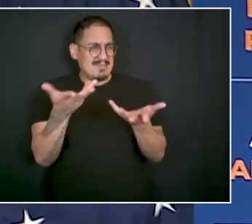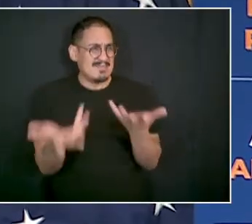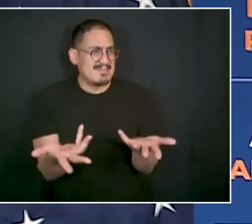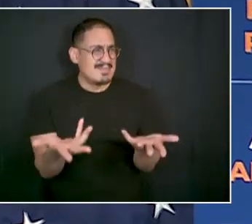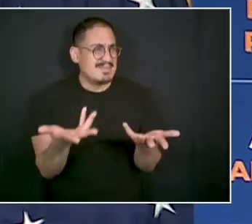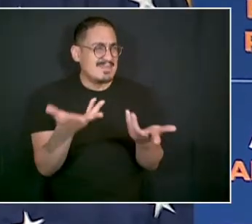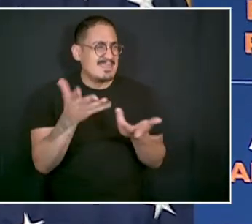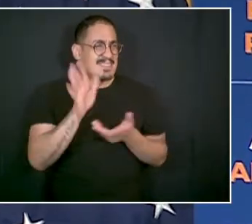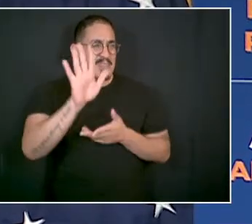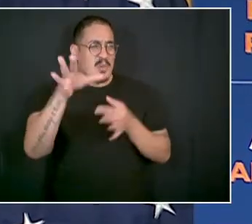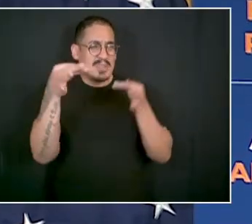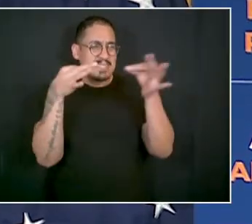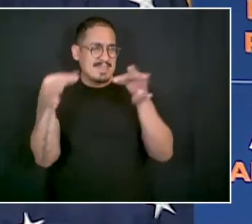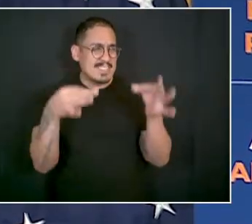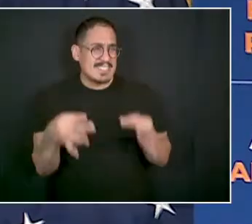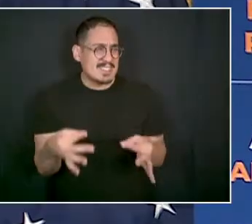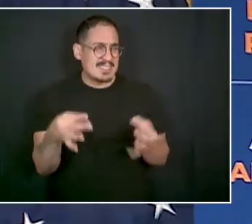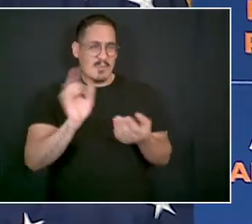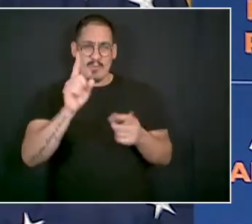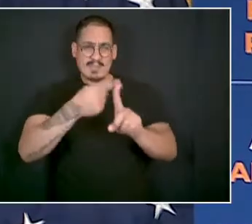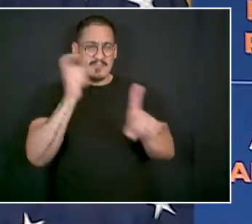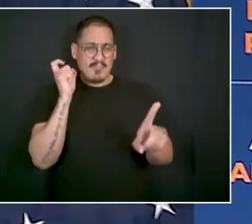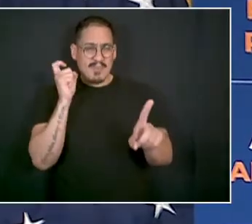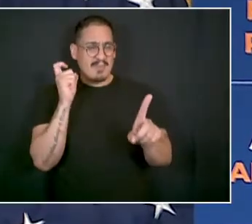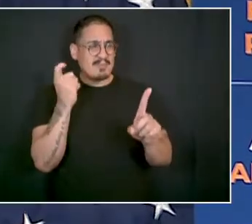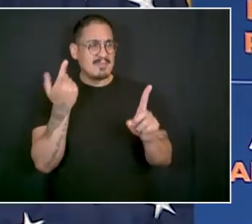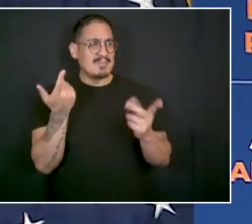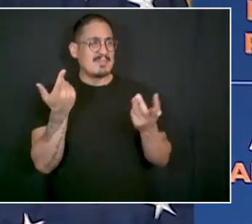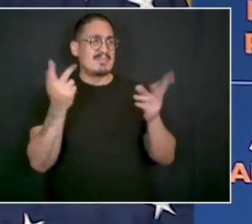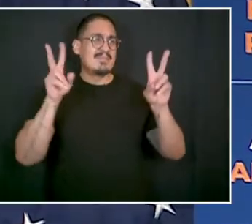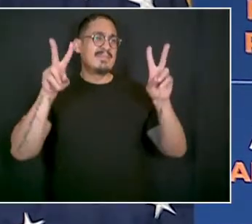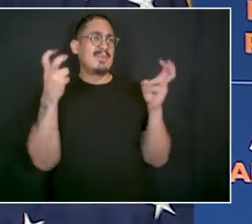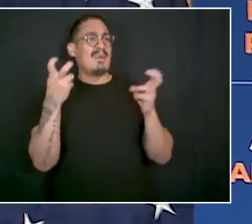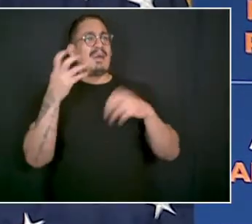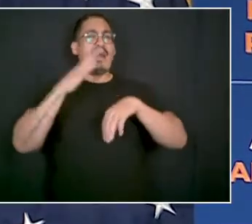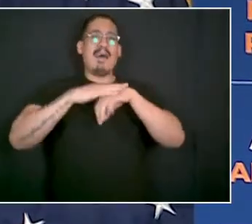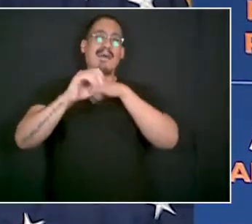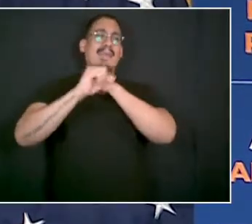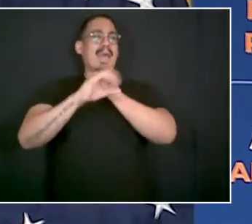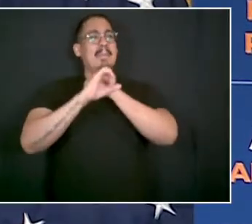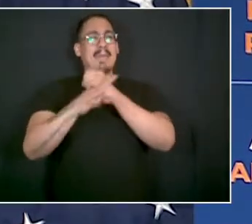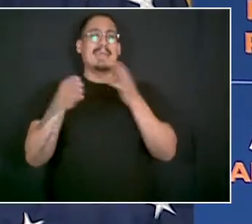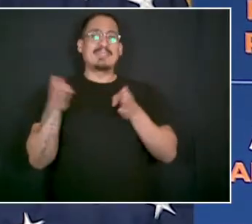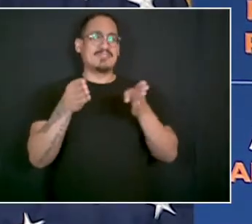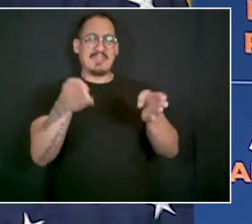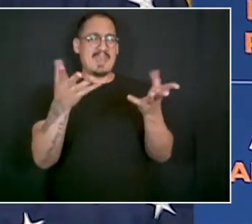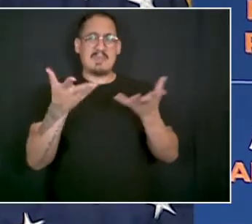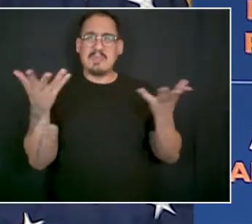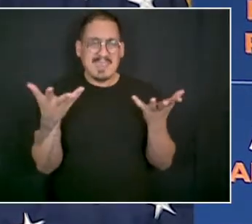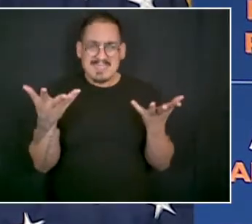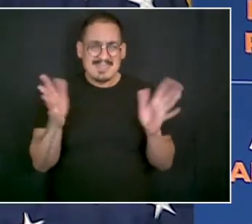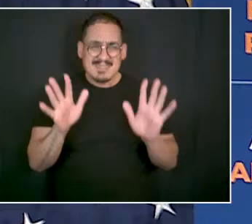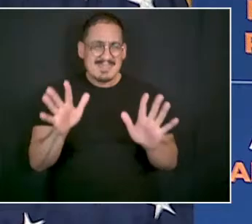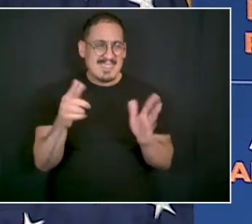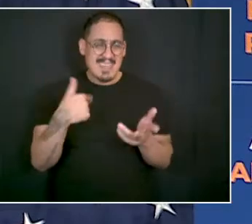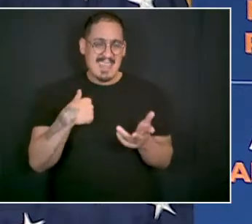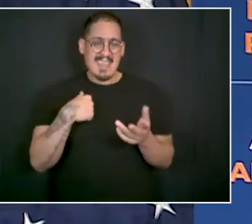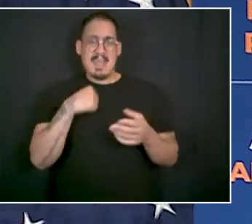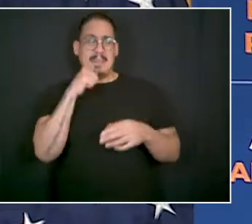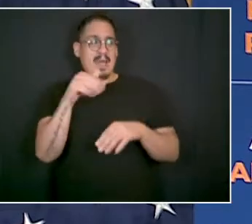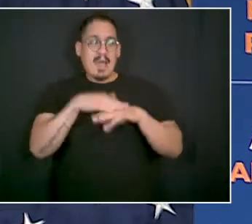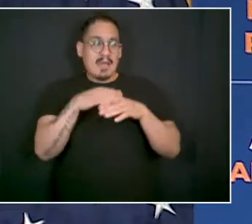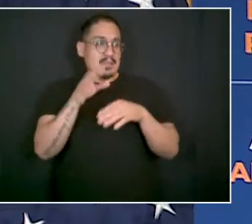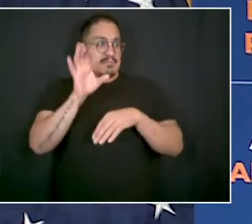being on the campaign trail is? I was in the church yesterday talking to voters. I'm out in the streets all the time talking